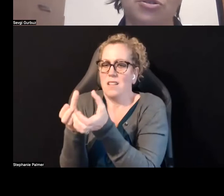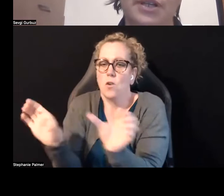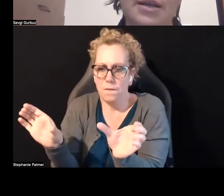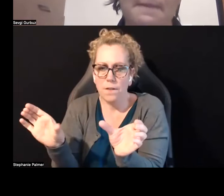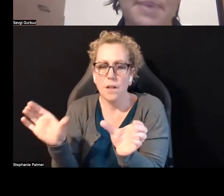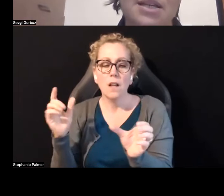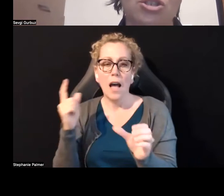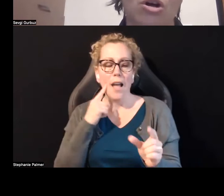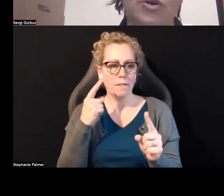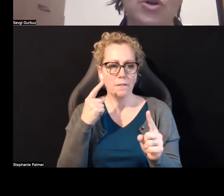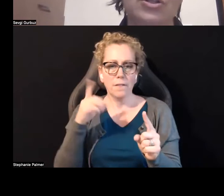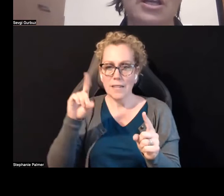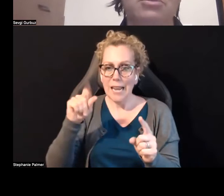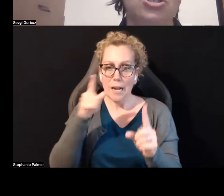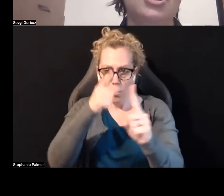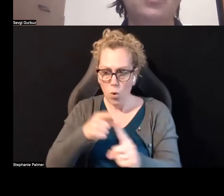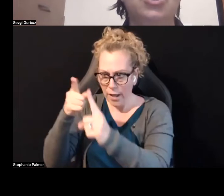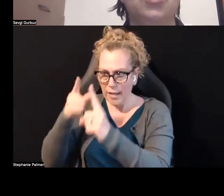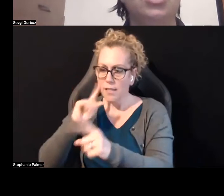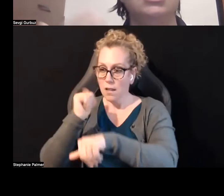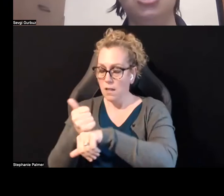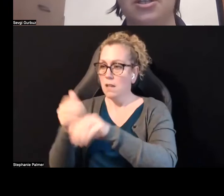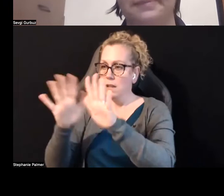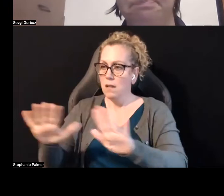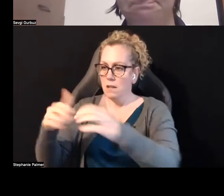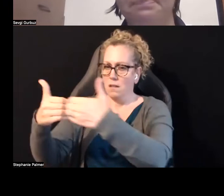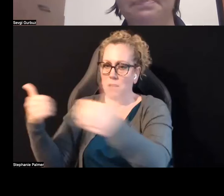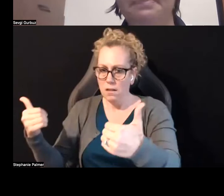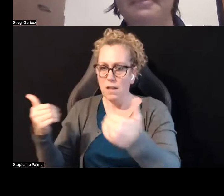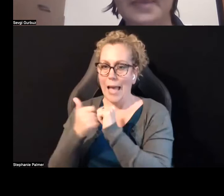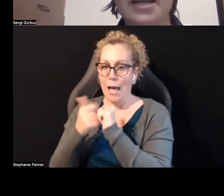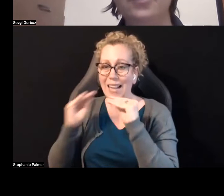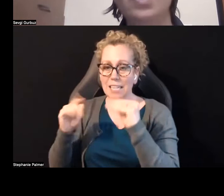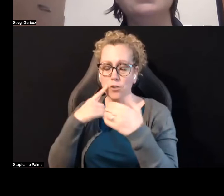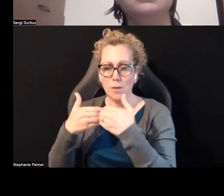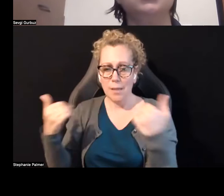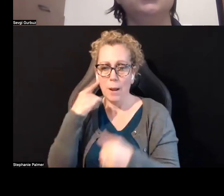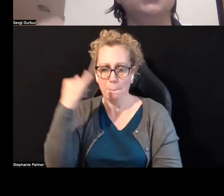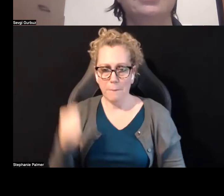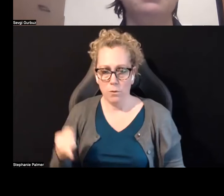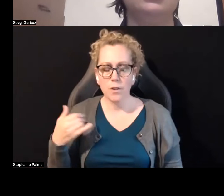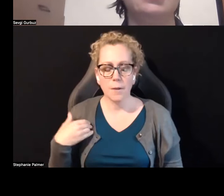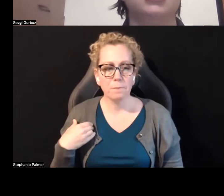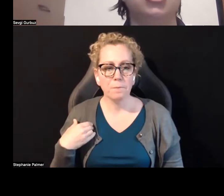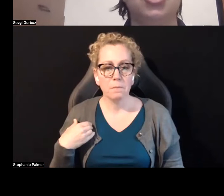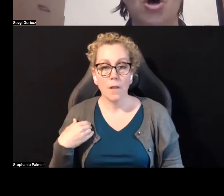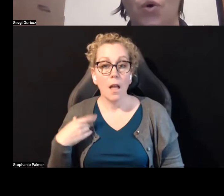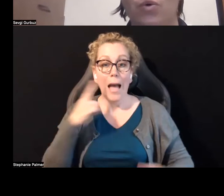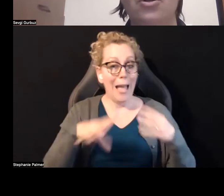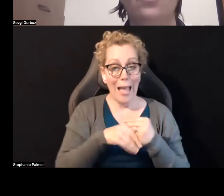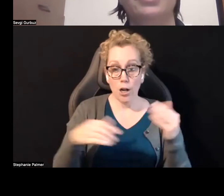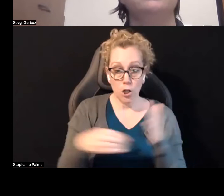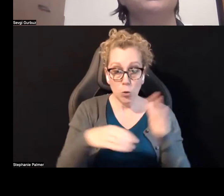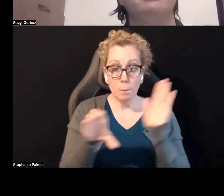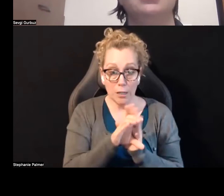this boundary based on the images that we use to teach it. And when it gets a new image that it doesn't